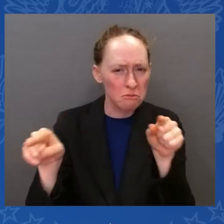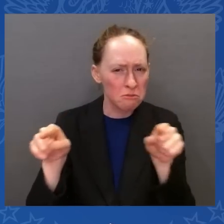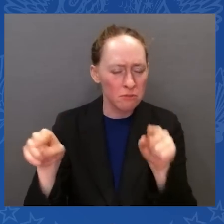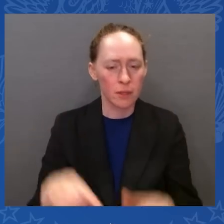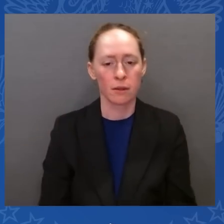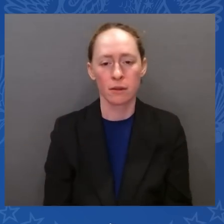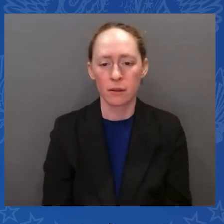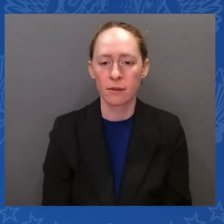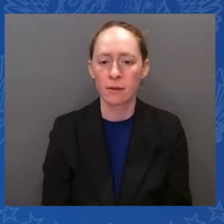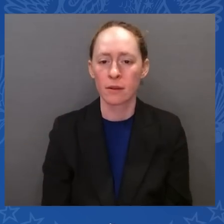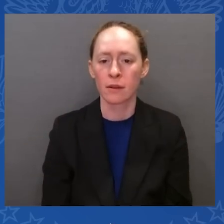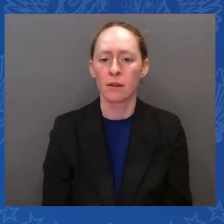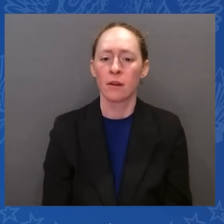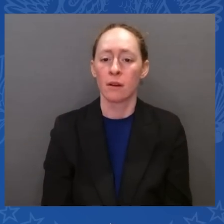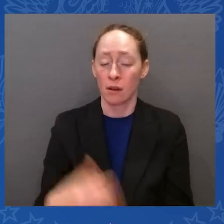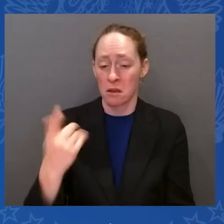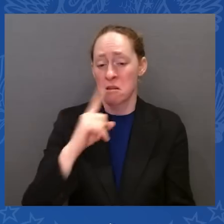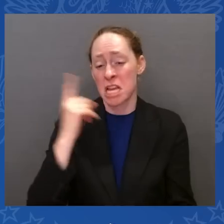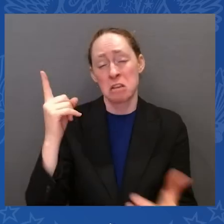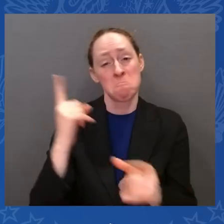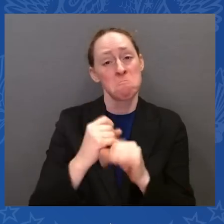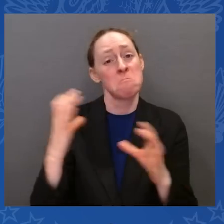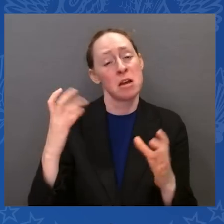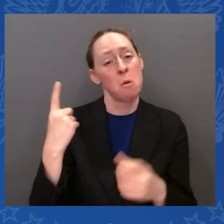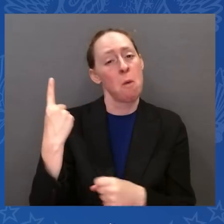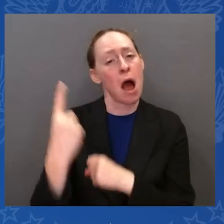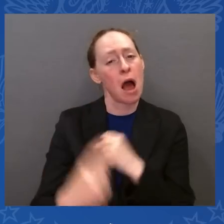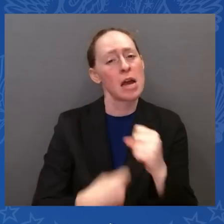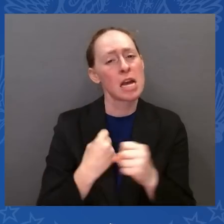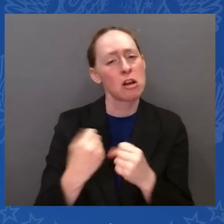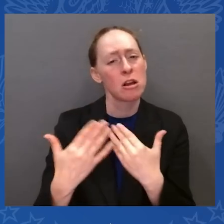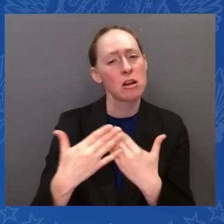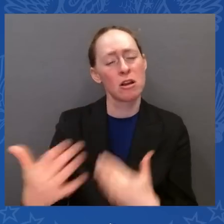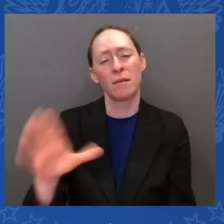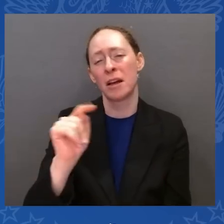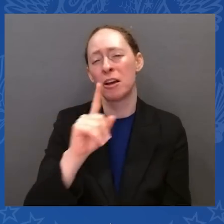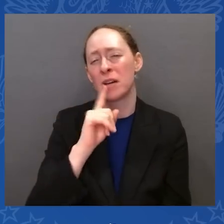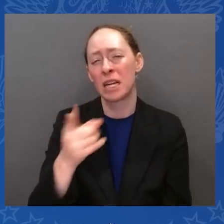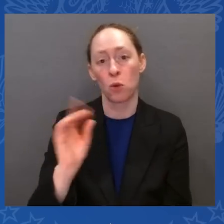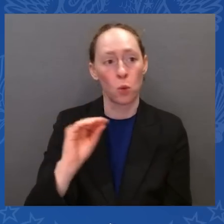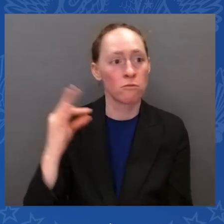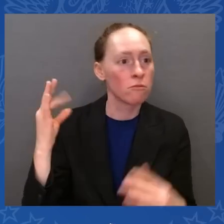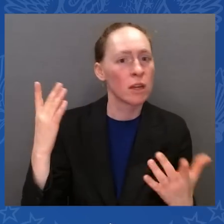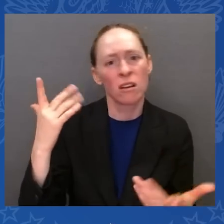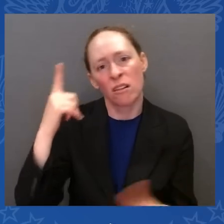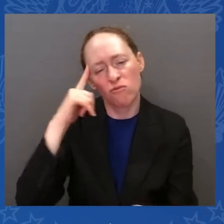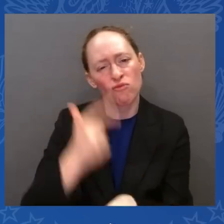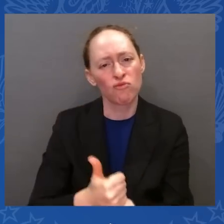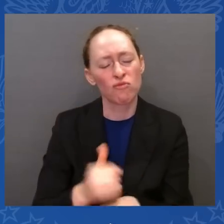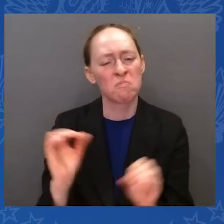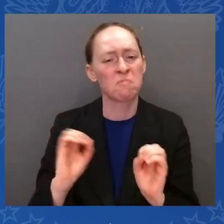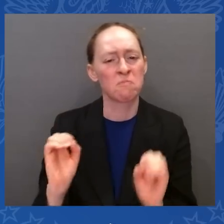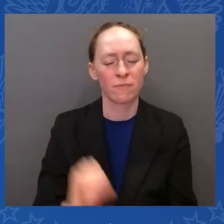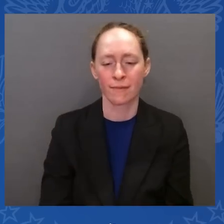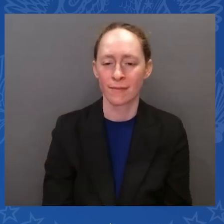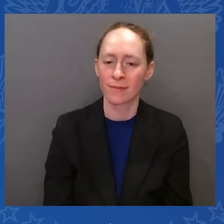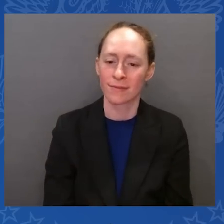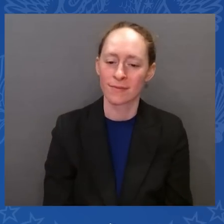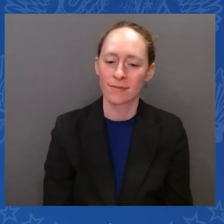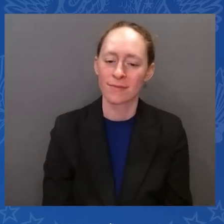think it should be for more than a year so we can move things along. And I think the discussions are